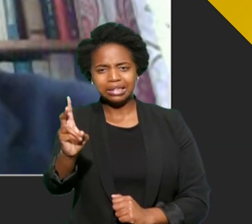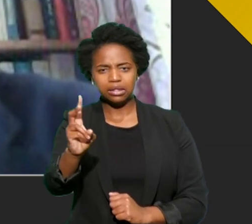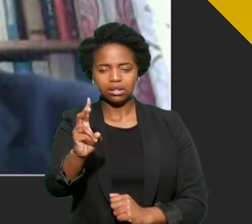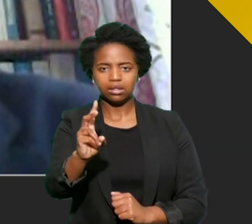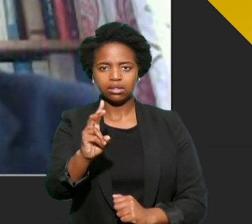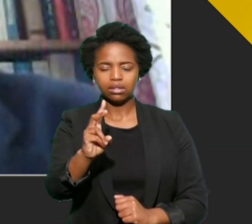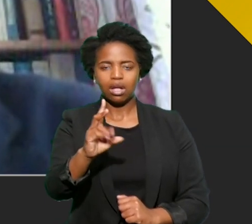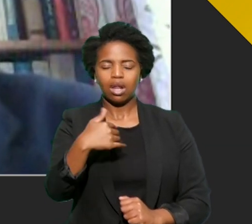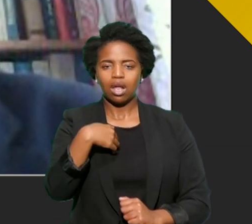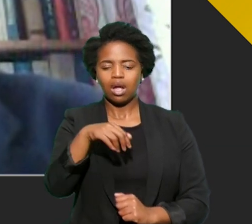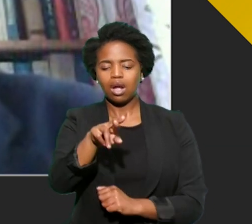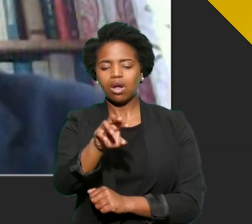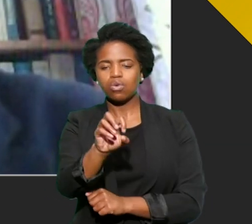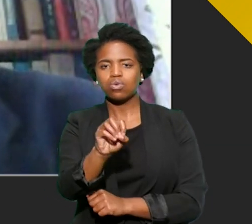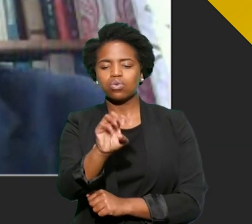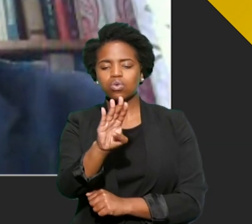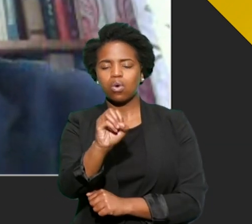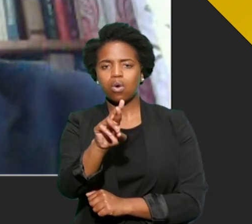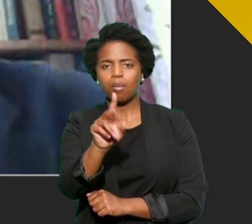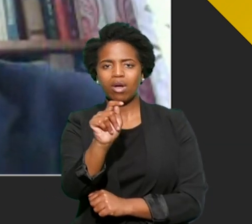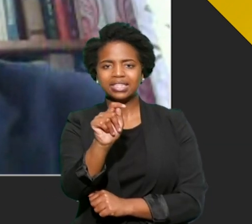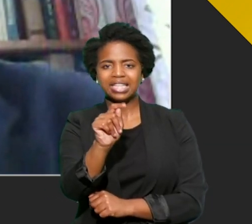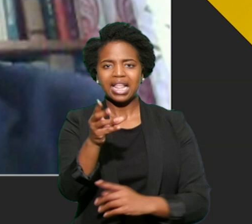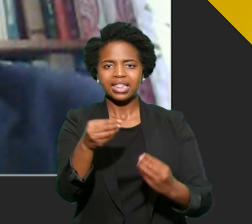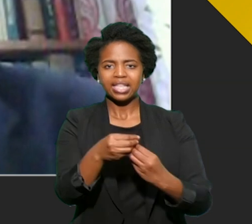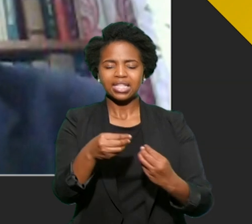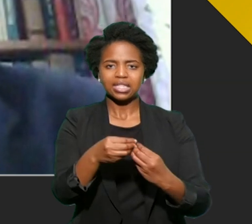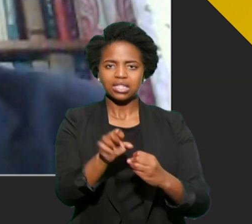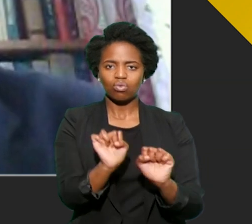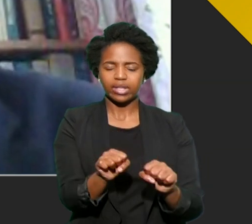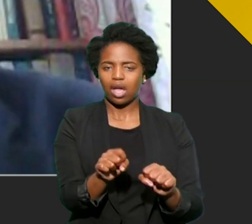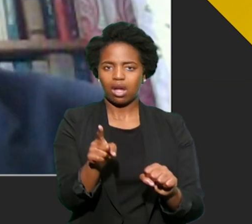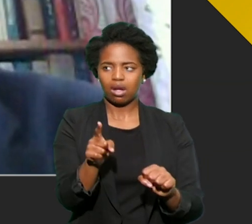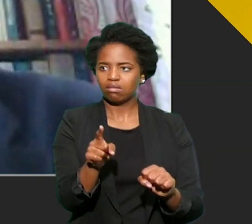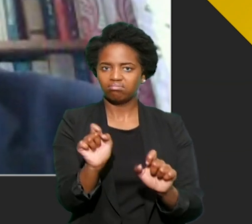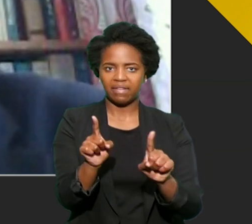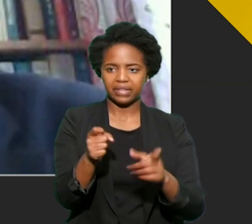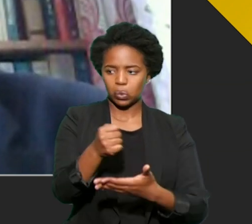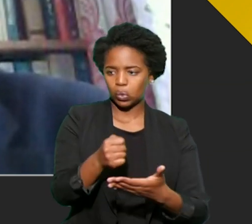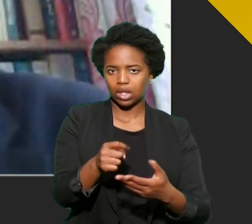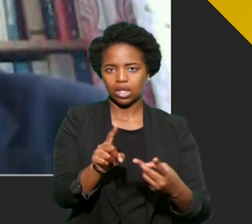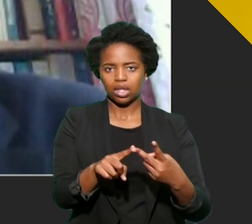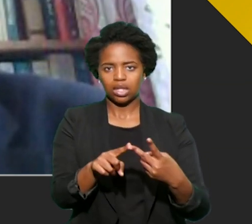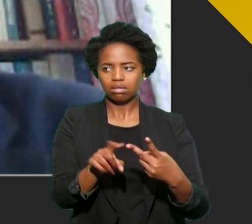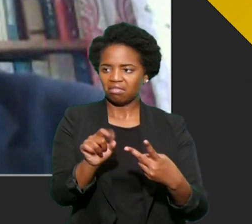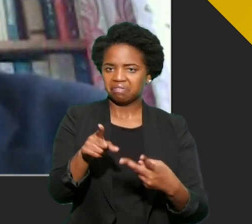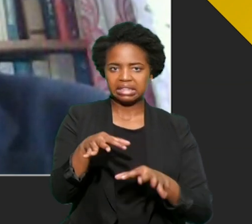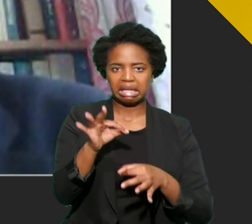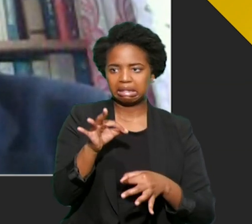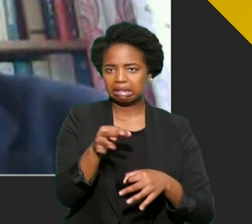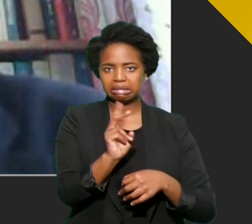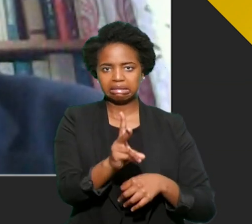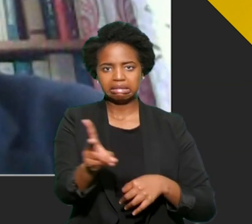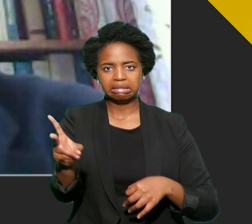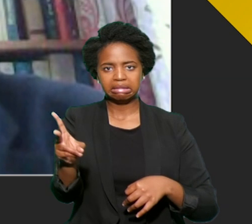also goes into supporting the Internet of Things, where millions of sensors would